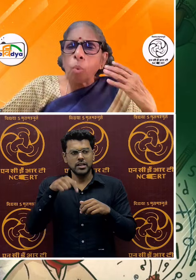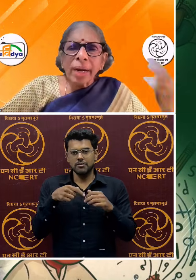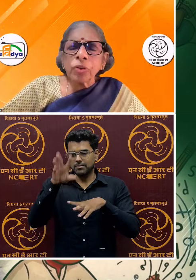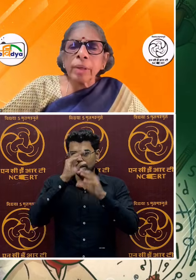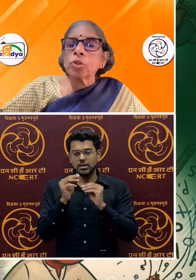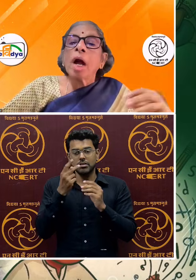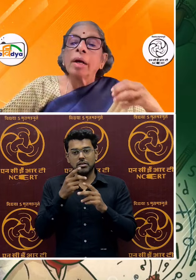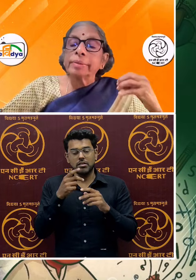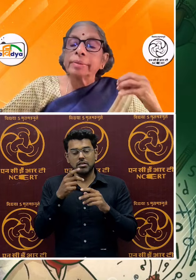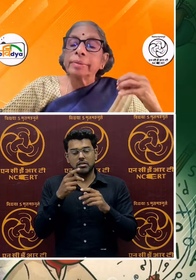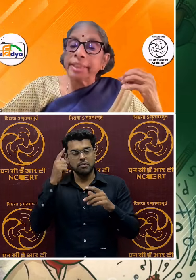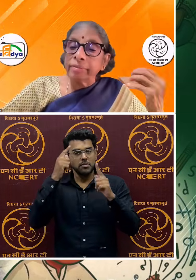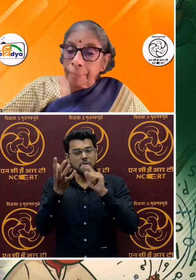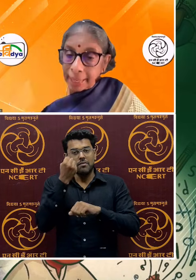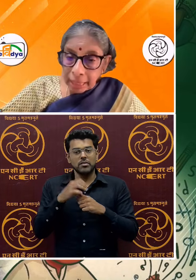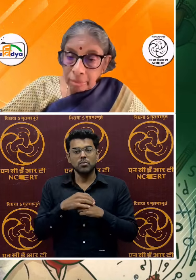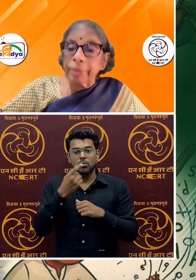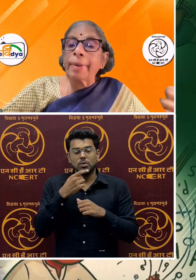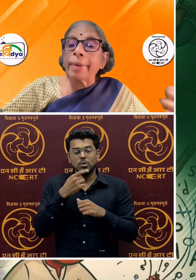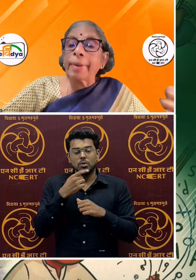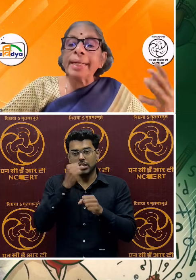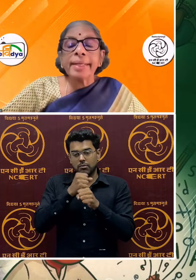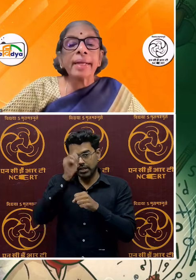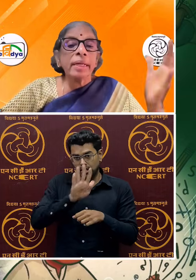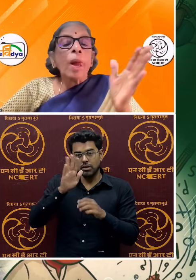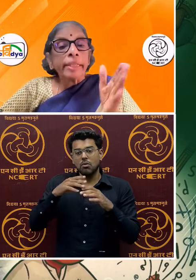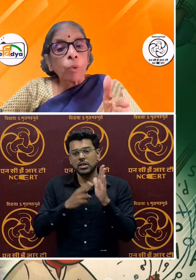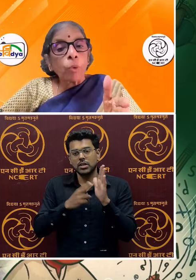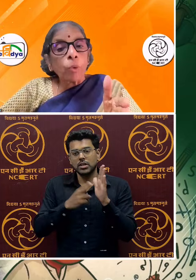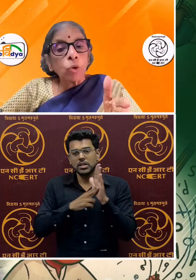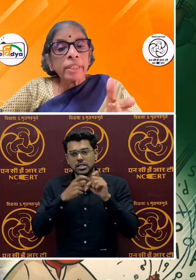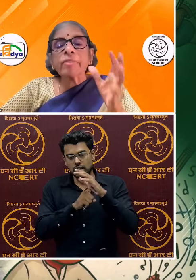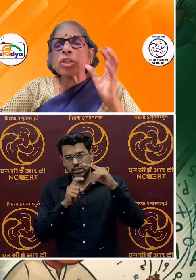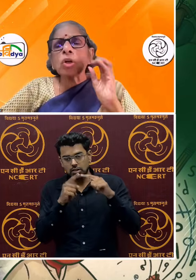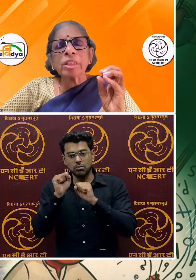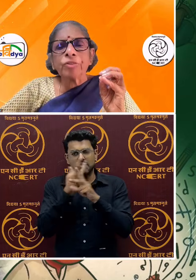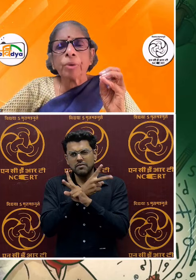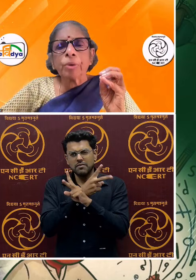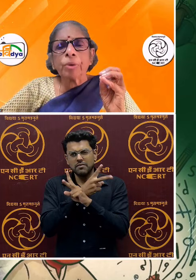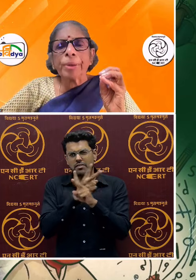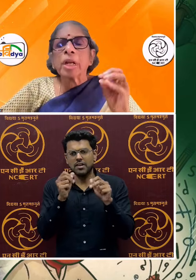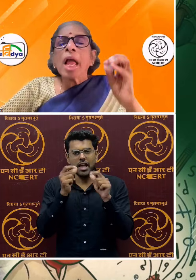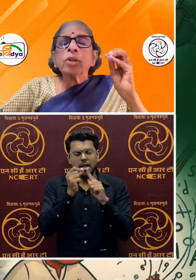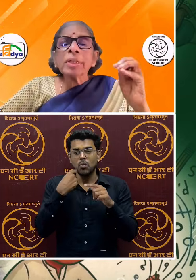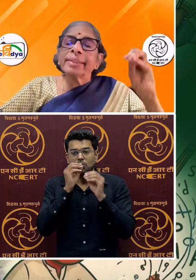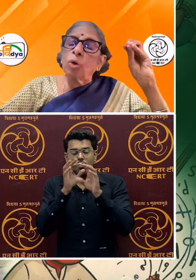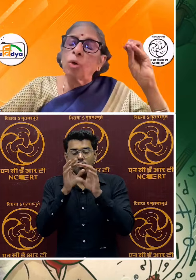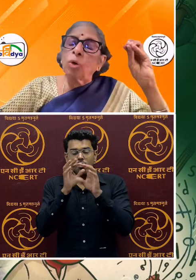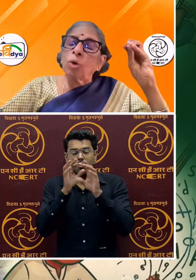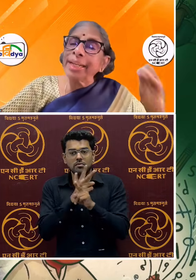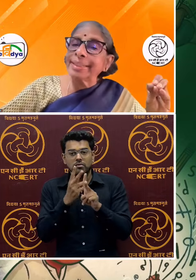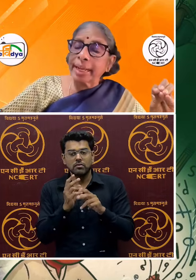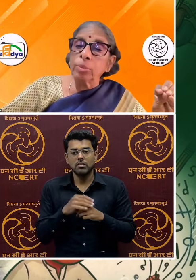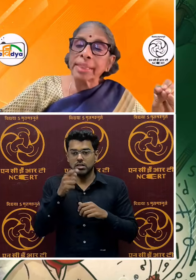a wonderful approach developed by the government, by NCERT. Their portals give us so much of information. Don't